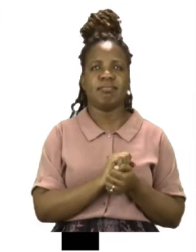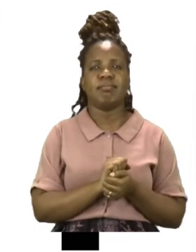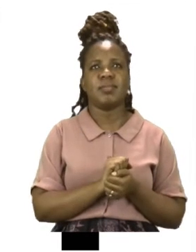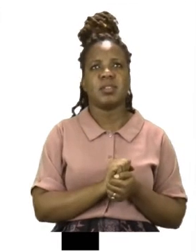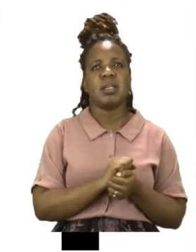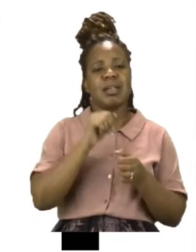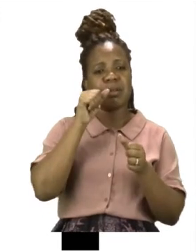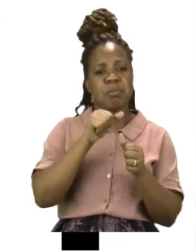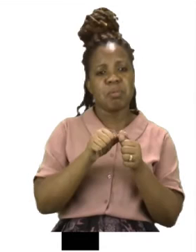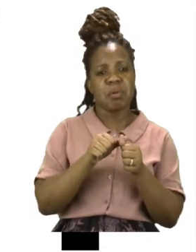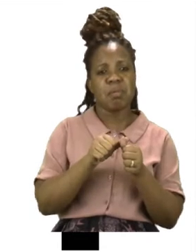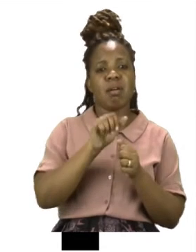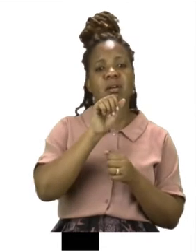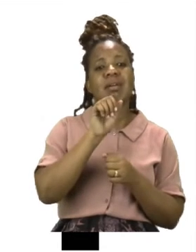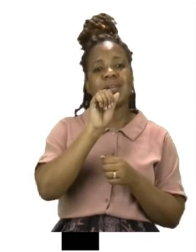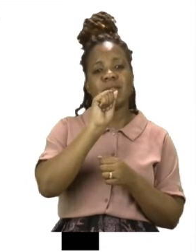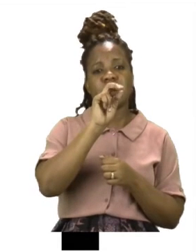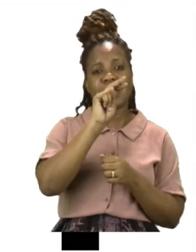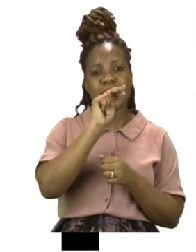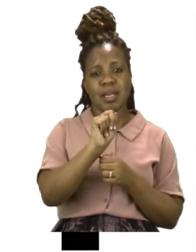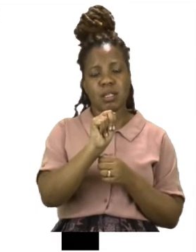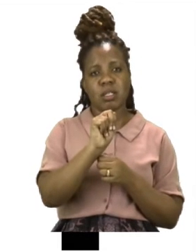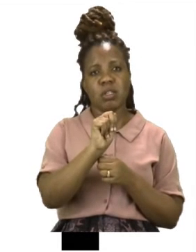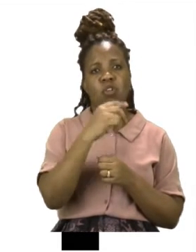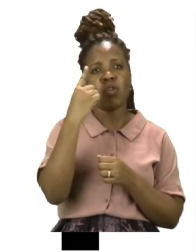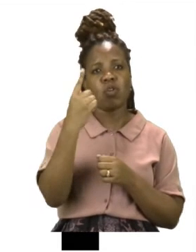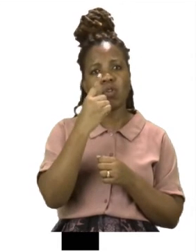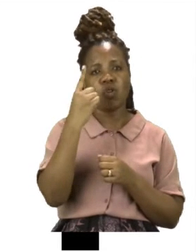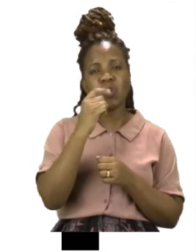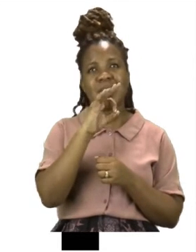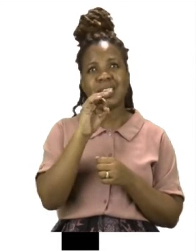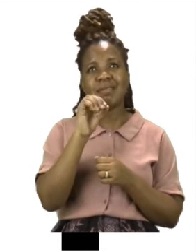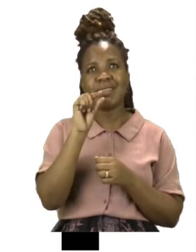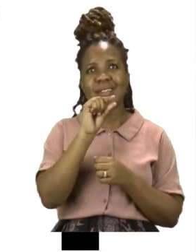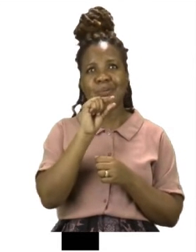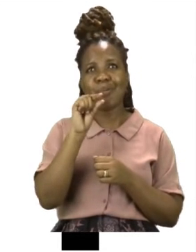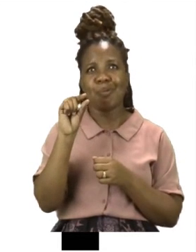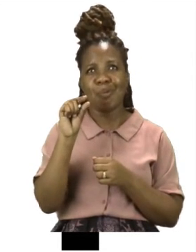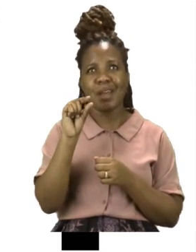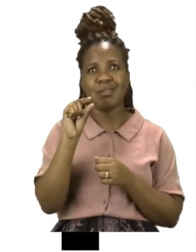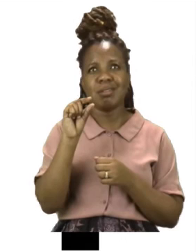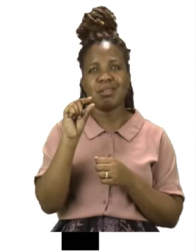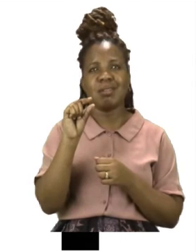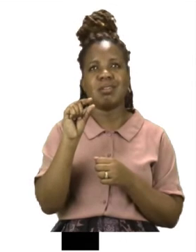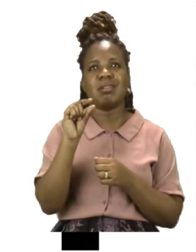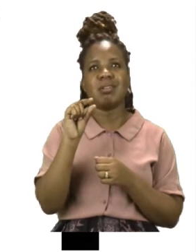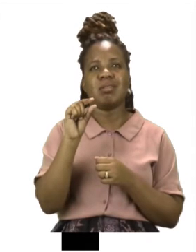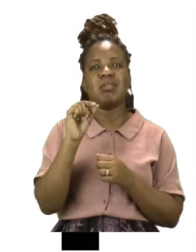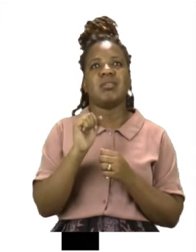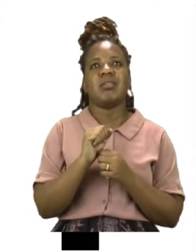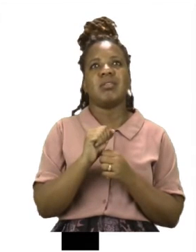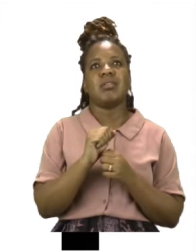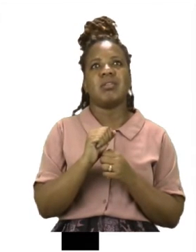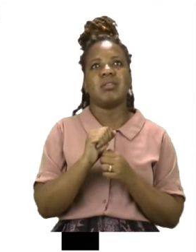sound before. The word we're supposed to be looking at is the word comic. Now because comic